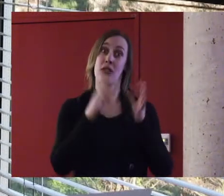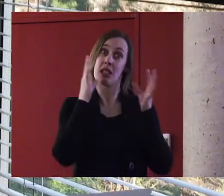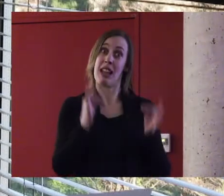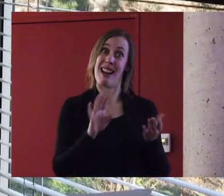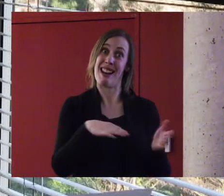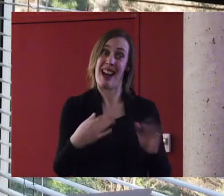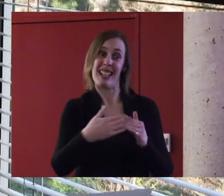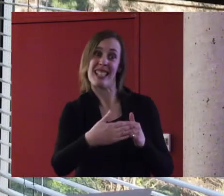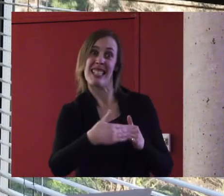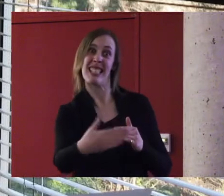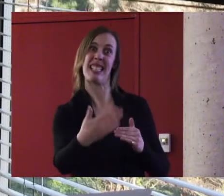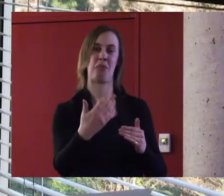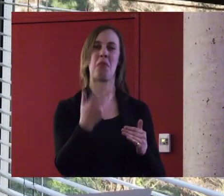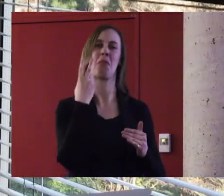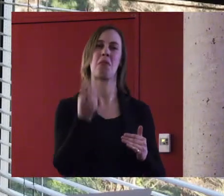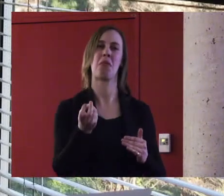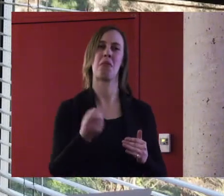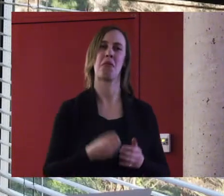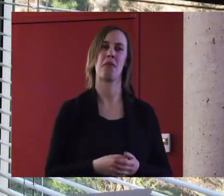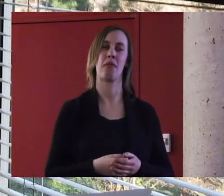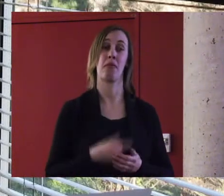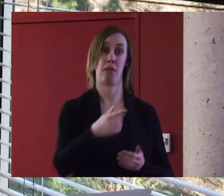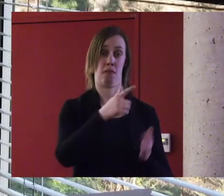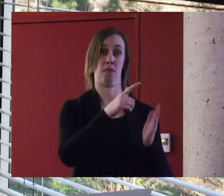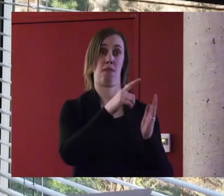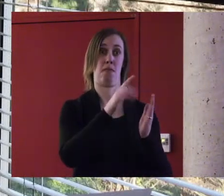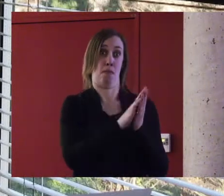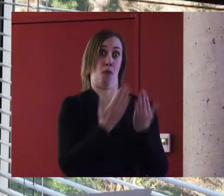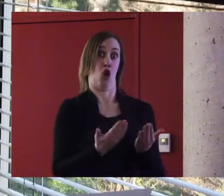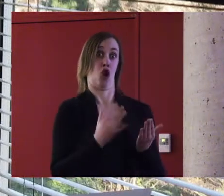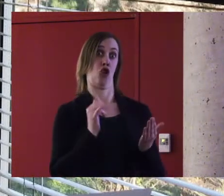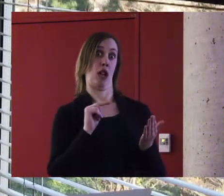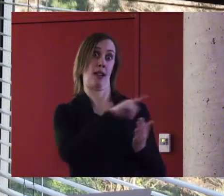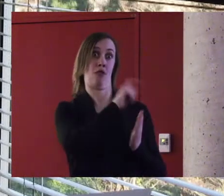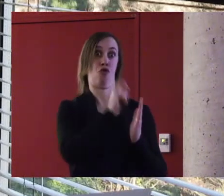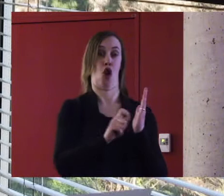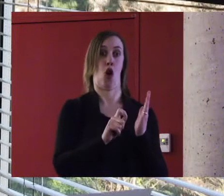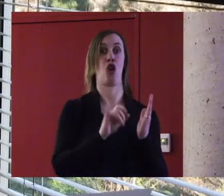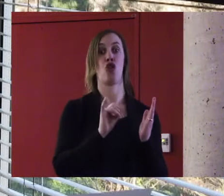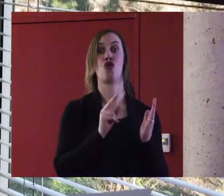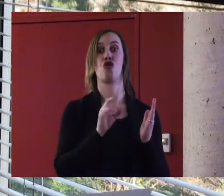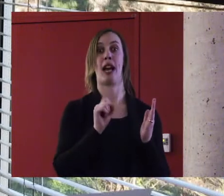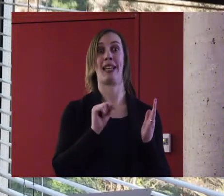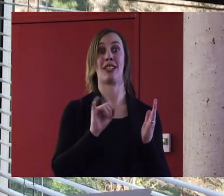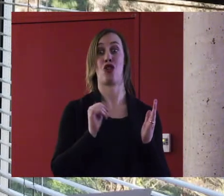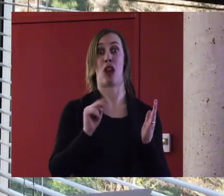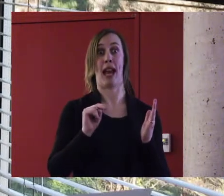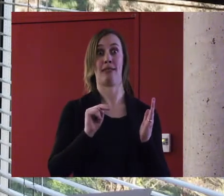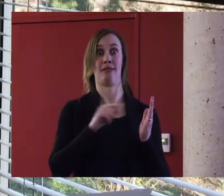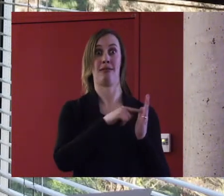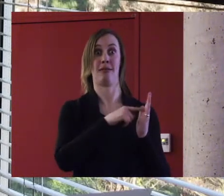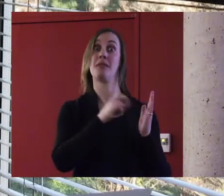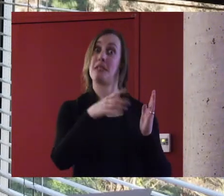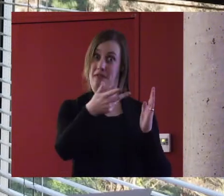If you have read Just Jane, you know Jen is not only brilliant, but also shockingly frank. She